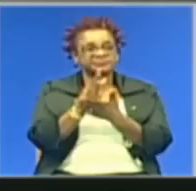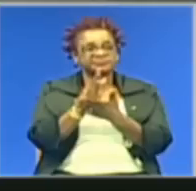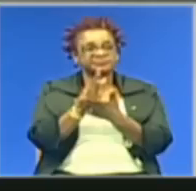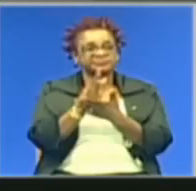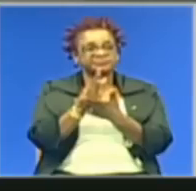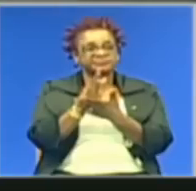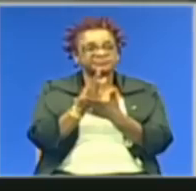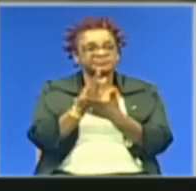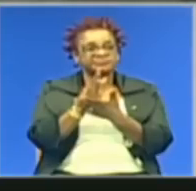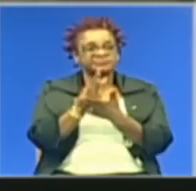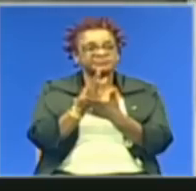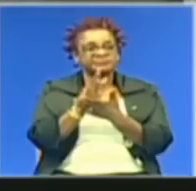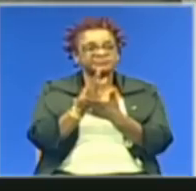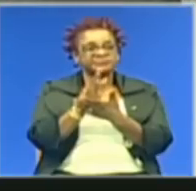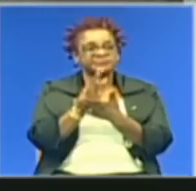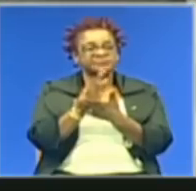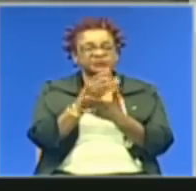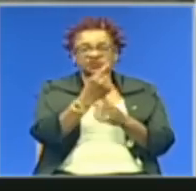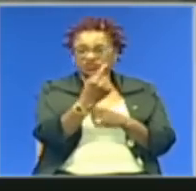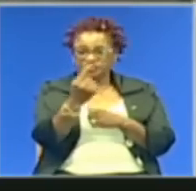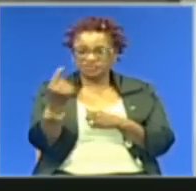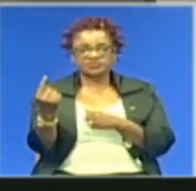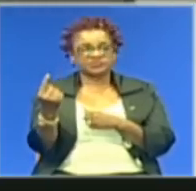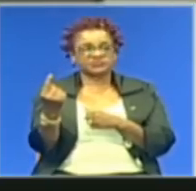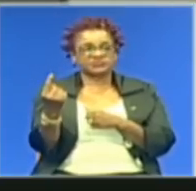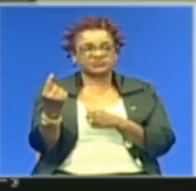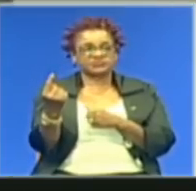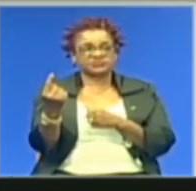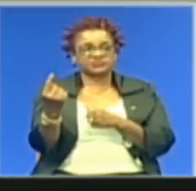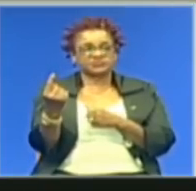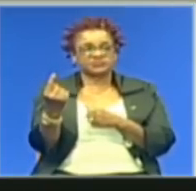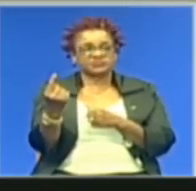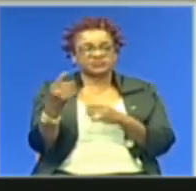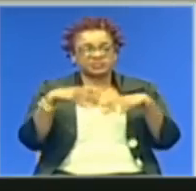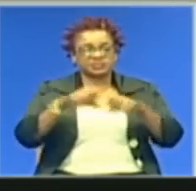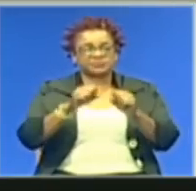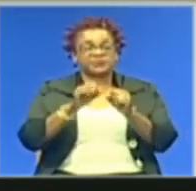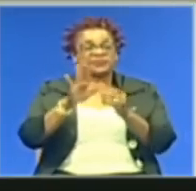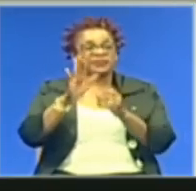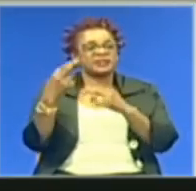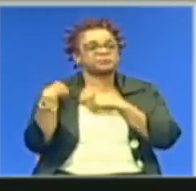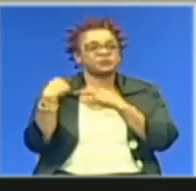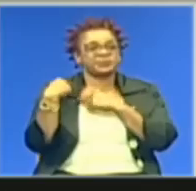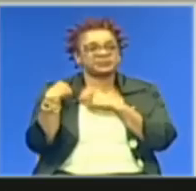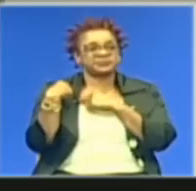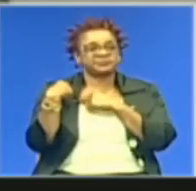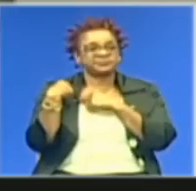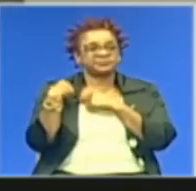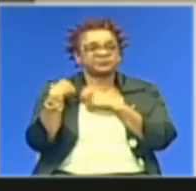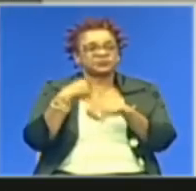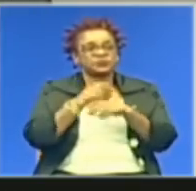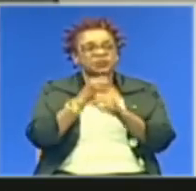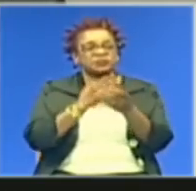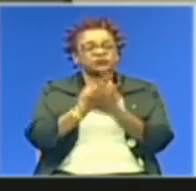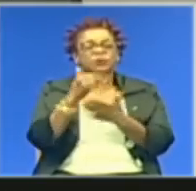that each one of us takes up their responsibility in ensuring that we get